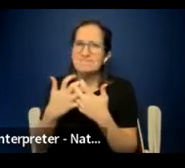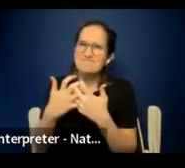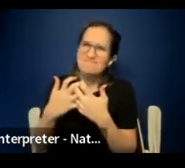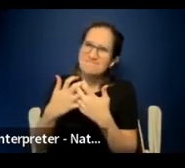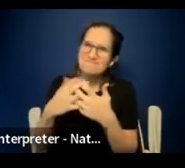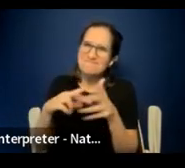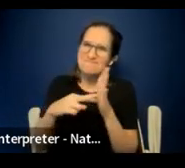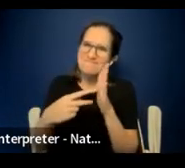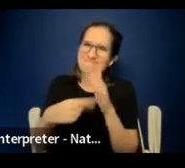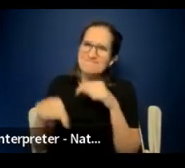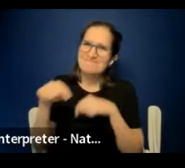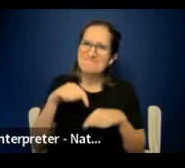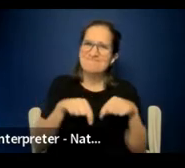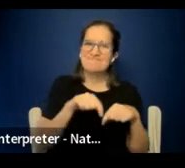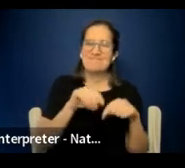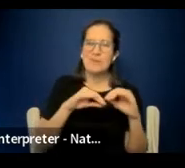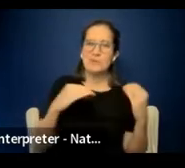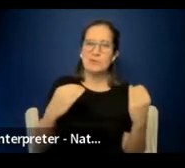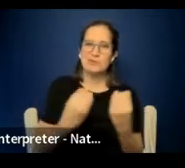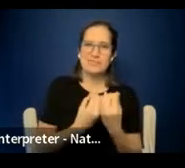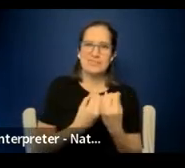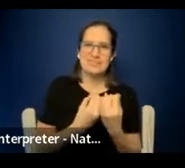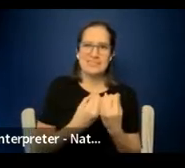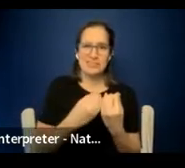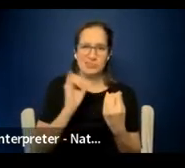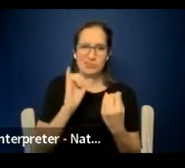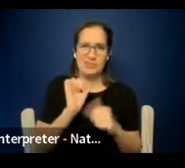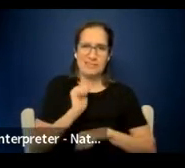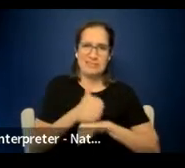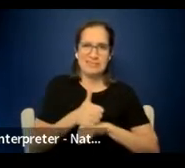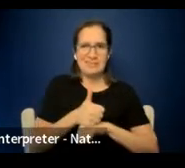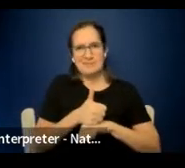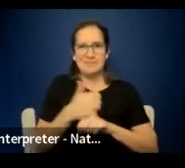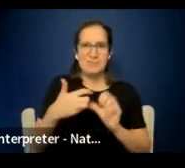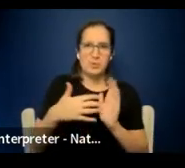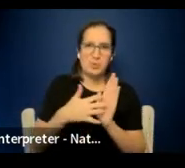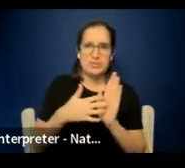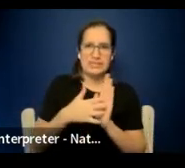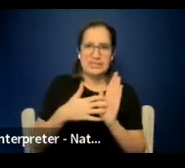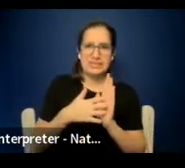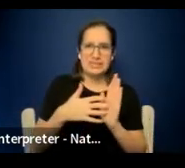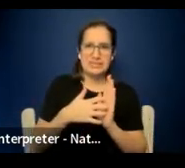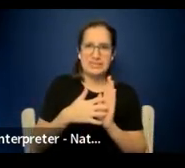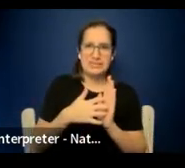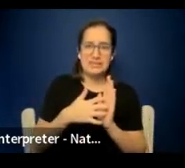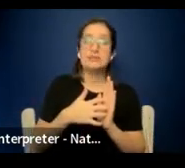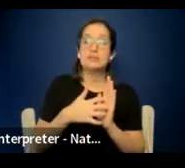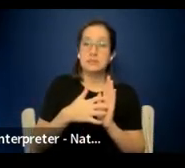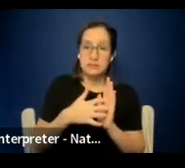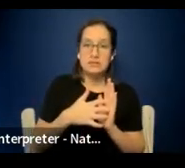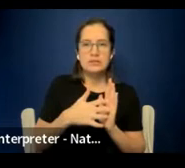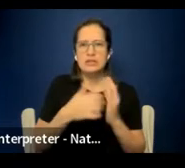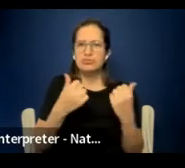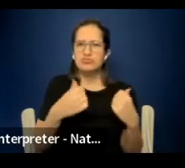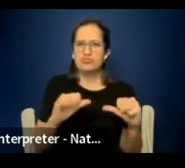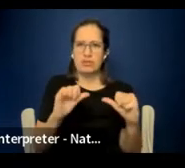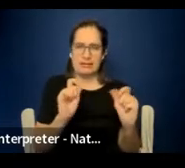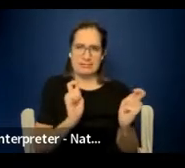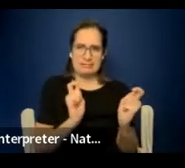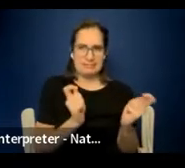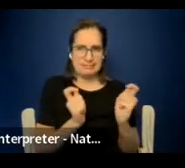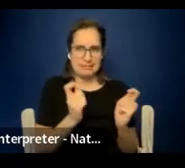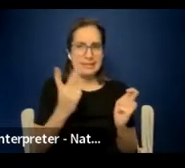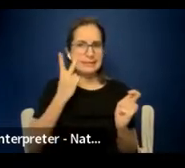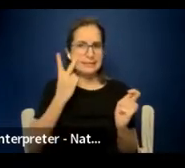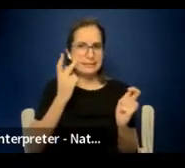side and what's kind of a struggle on the volunteer side. And looking at that and figuring out where you can sort of really tweak the